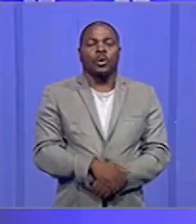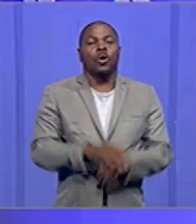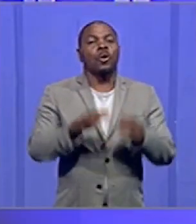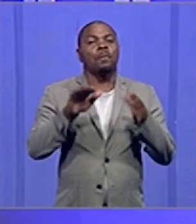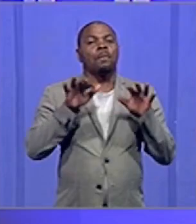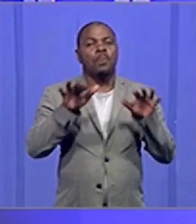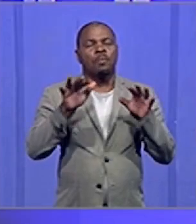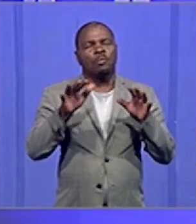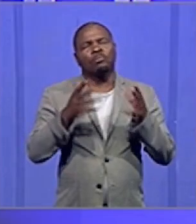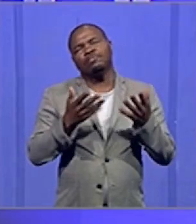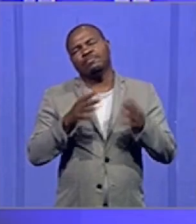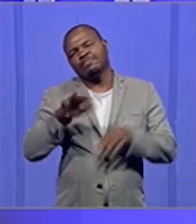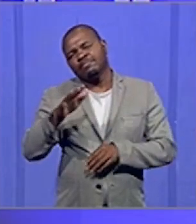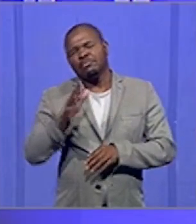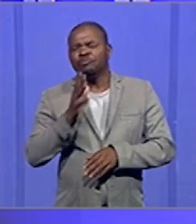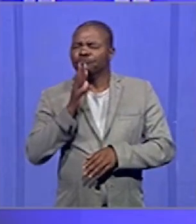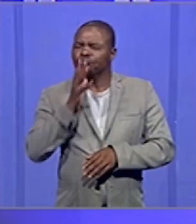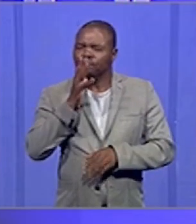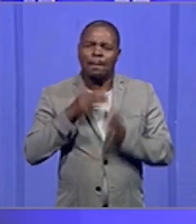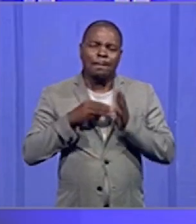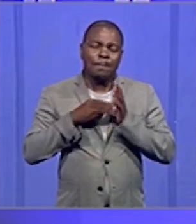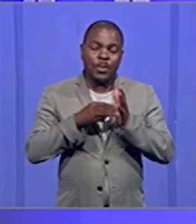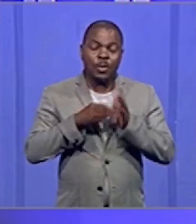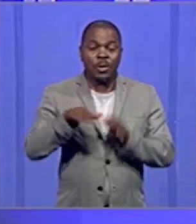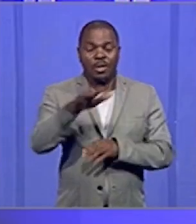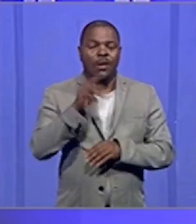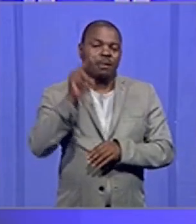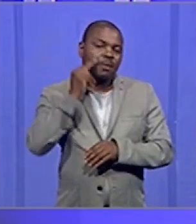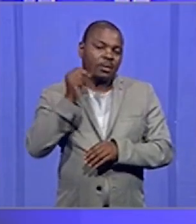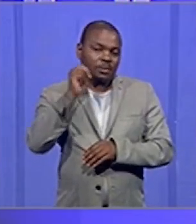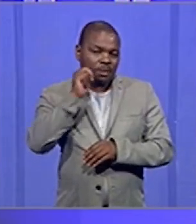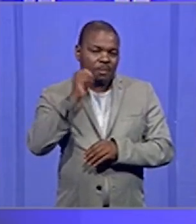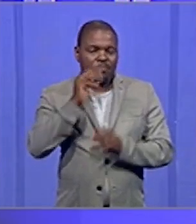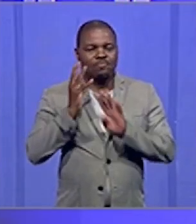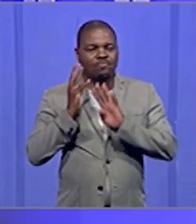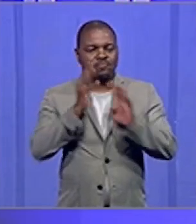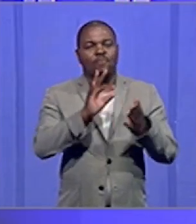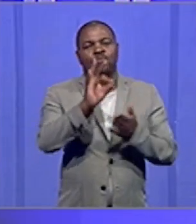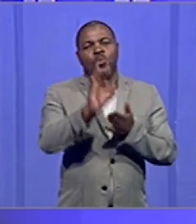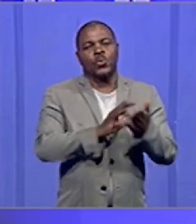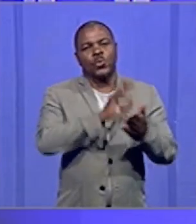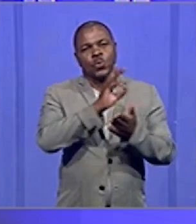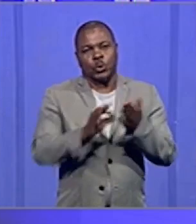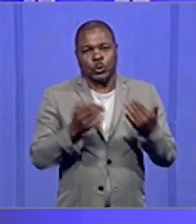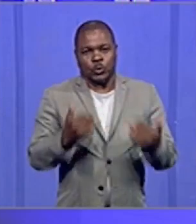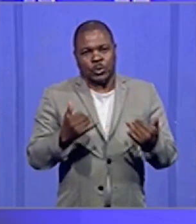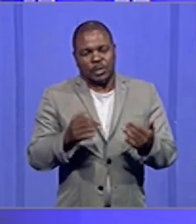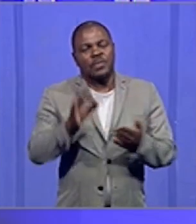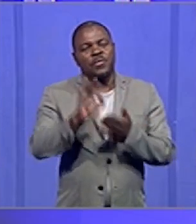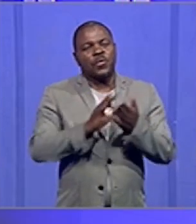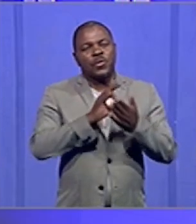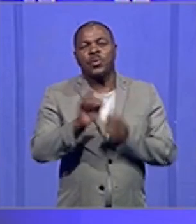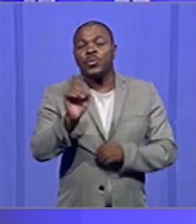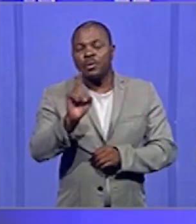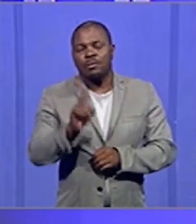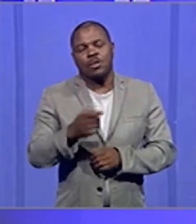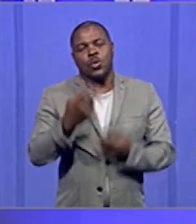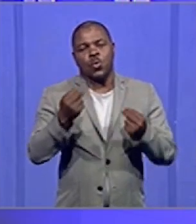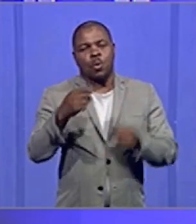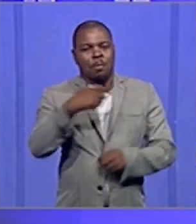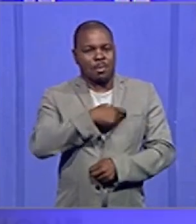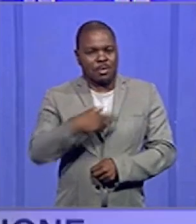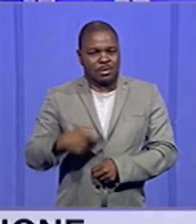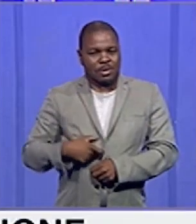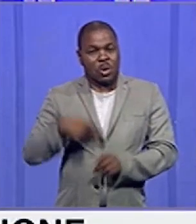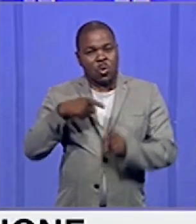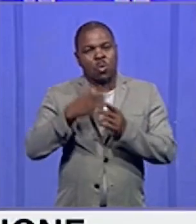Baahi ba balwang ka dimilione ba Nigeria ba lebile dikgethong tse akaretsang ka jeno ho le kgetha mopresidente e motjha ya tla